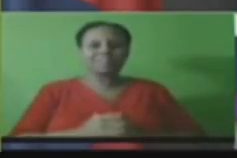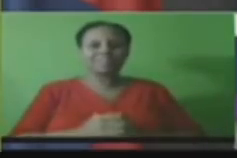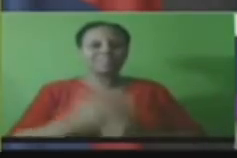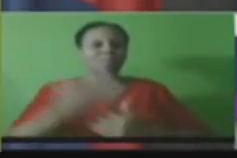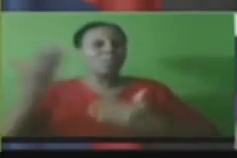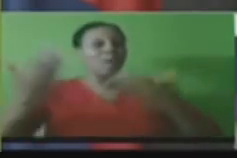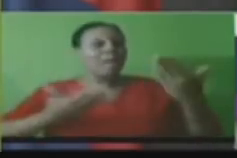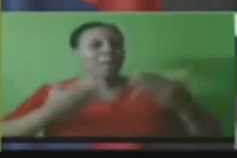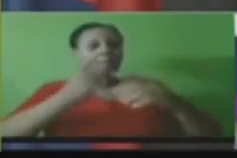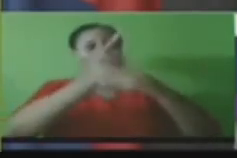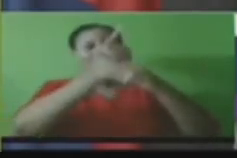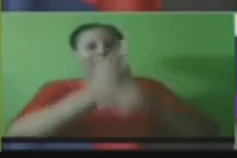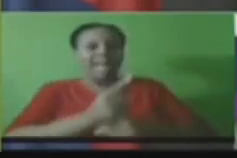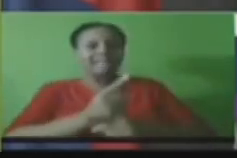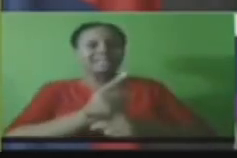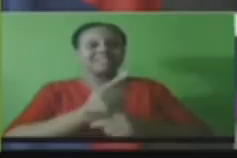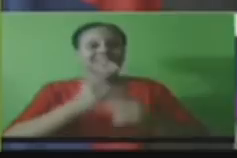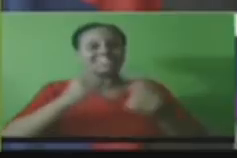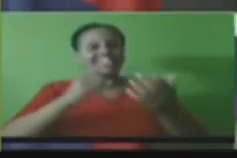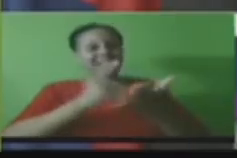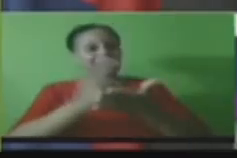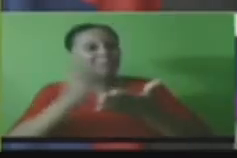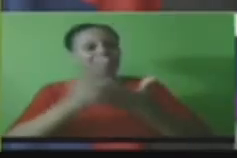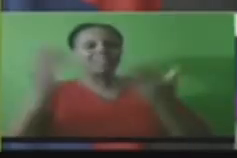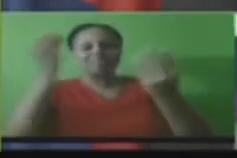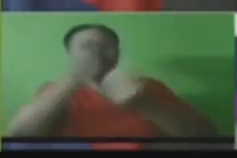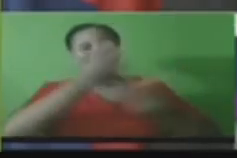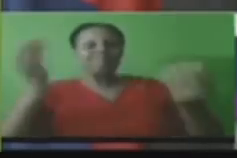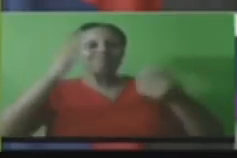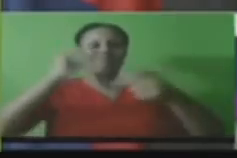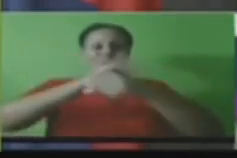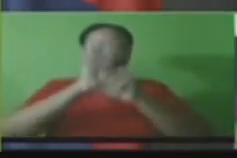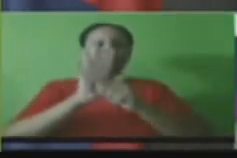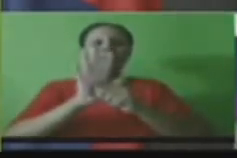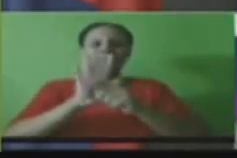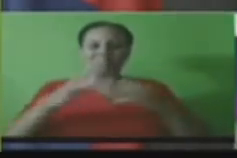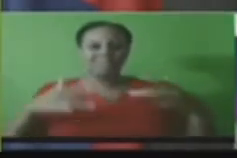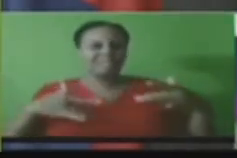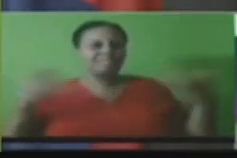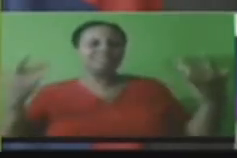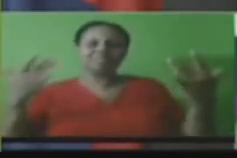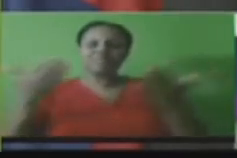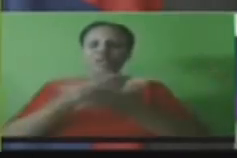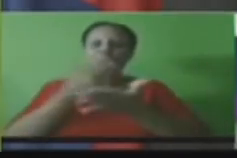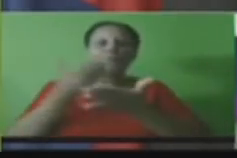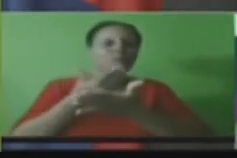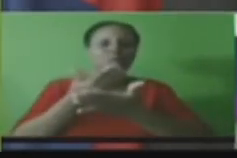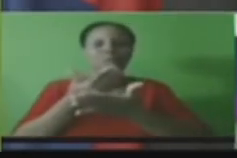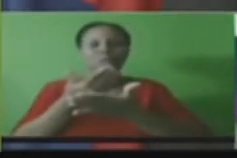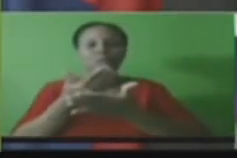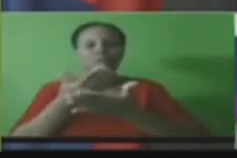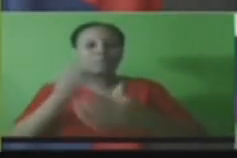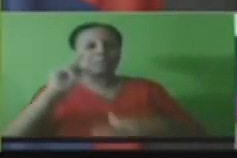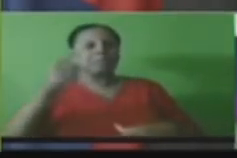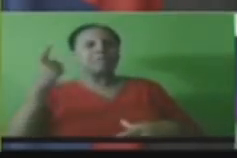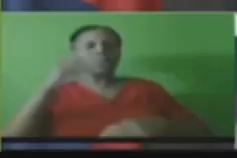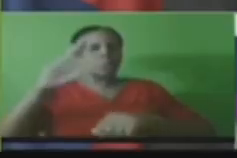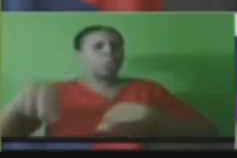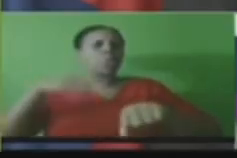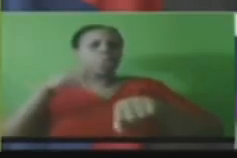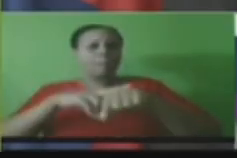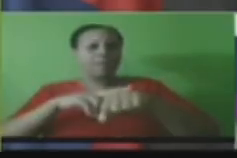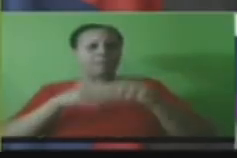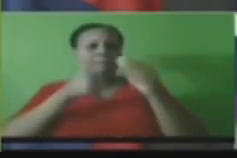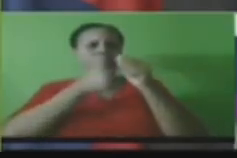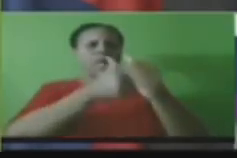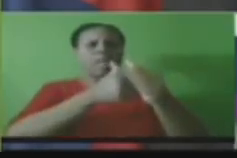this afternoon, we'd follow the usual format. I ask CMO Dr. Roshan Parasram to take us through the presentation of